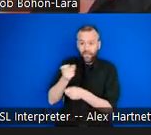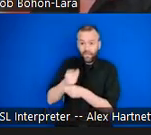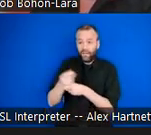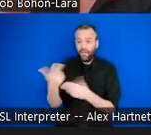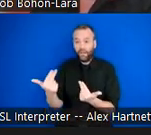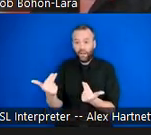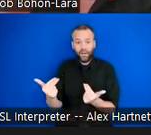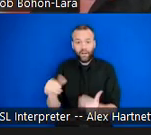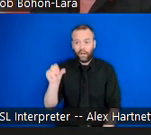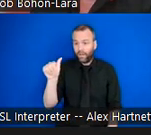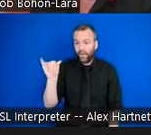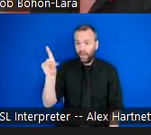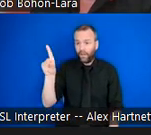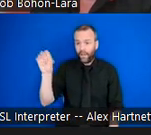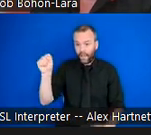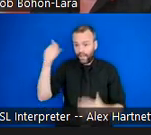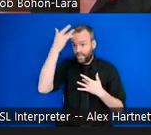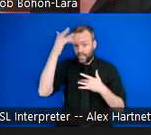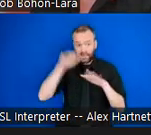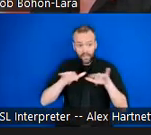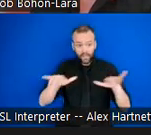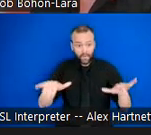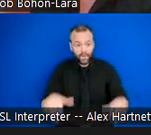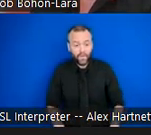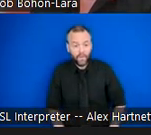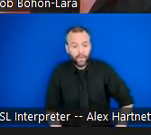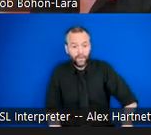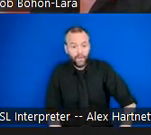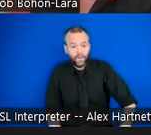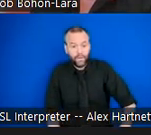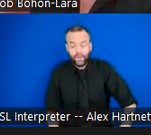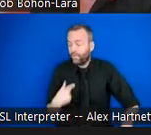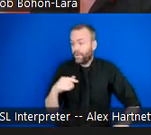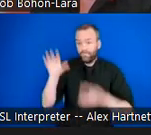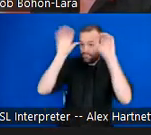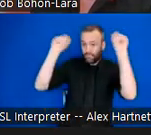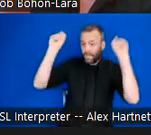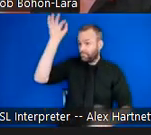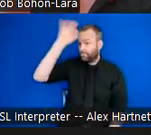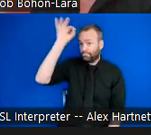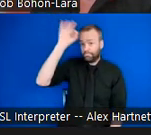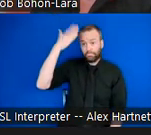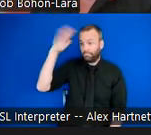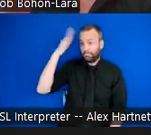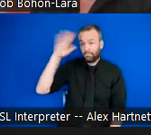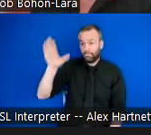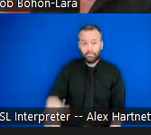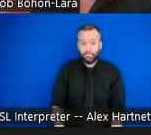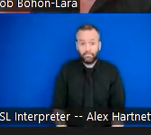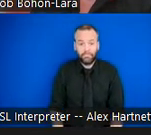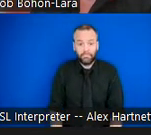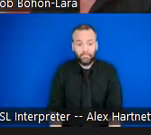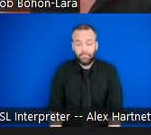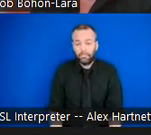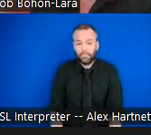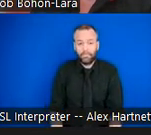Does anybody in the White House know about this epidemic, Larry? I don't think so. I don't think there's been no personal experience here, Lester. No, I